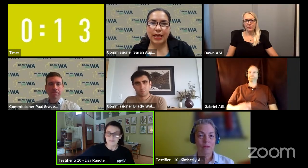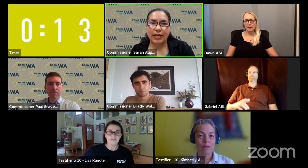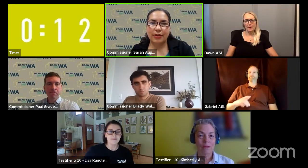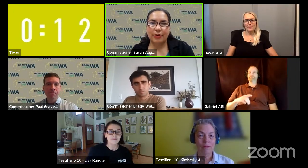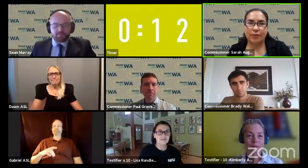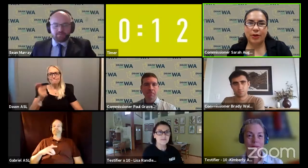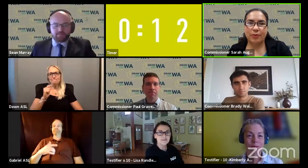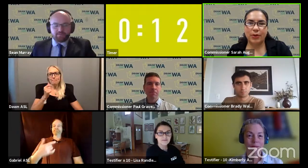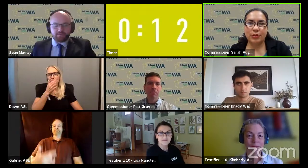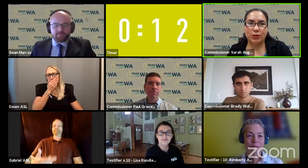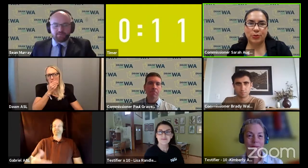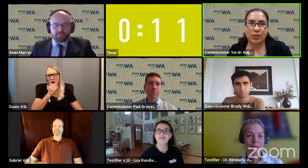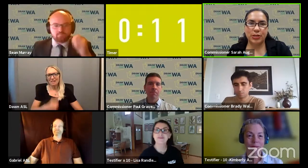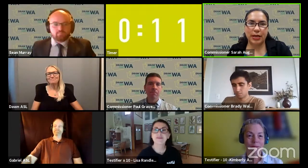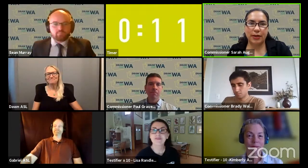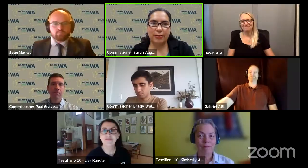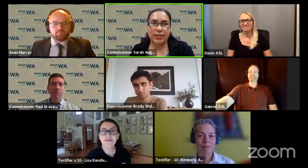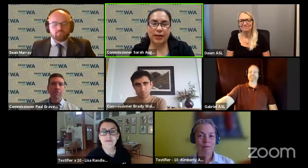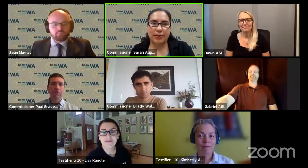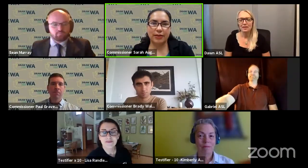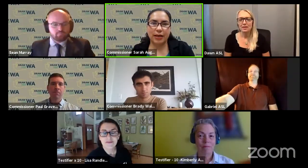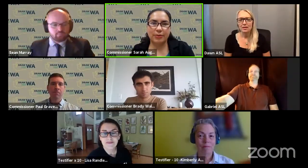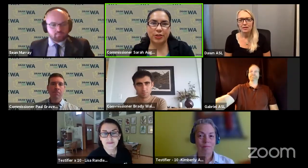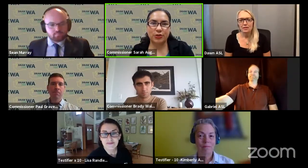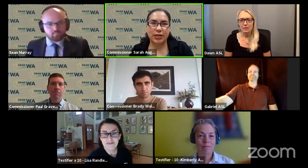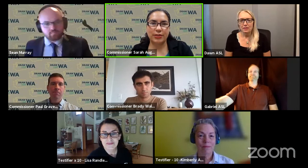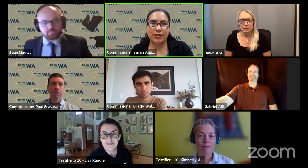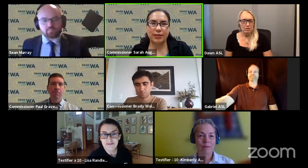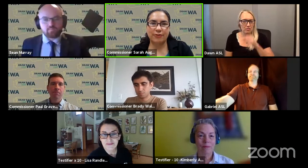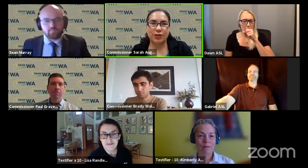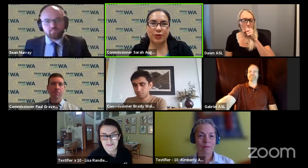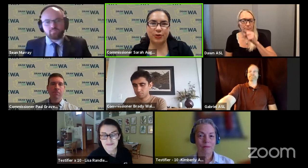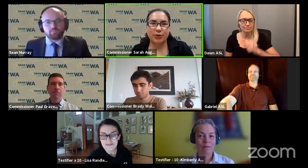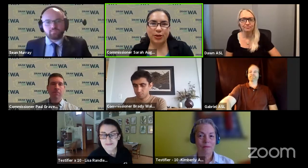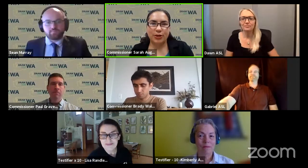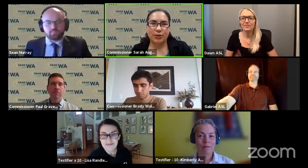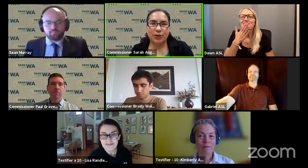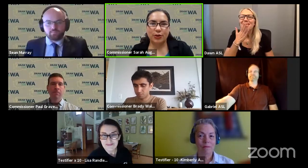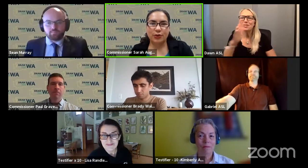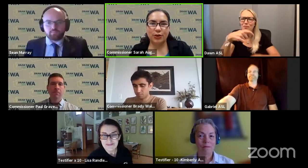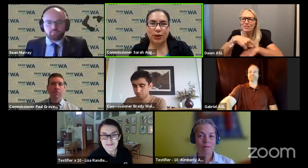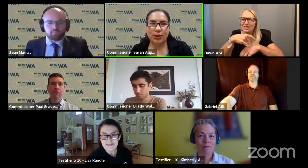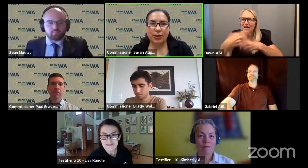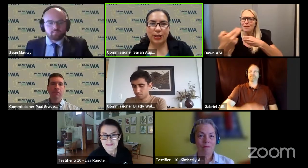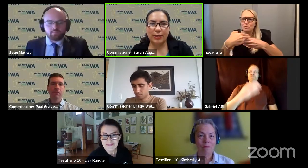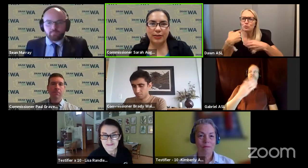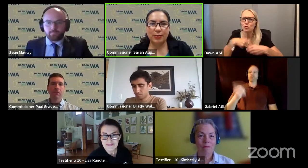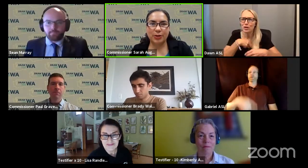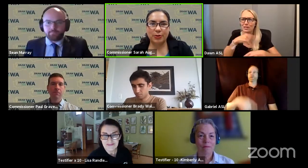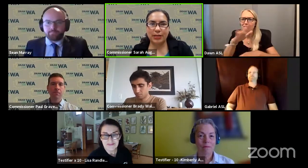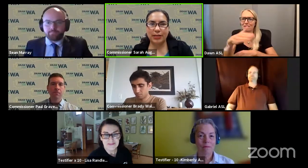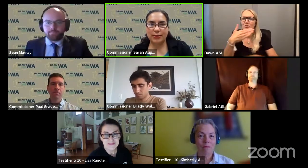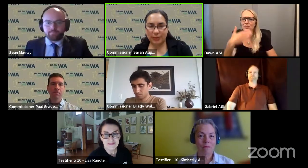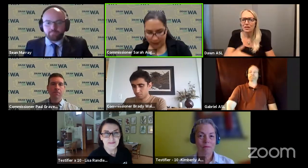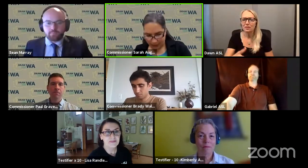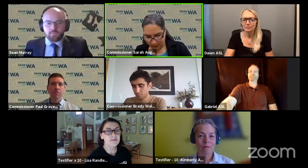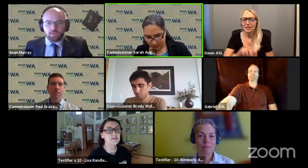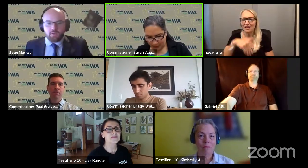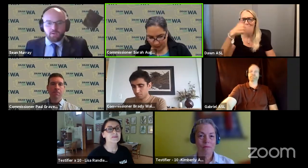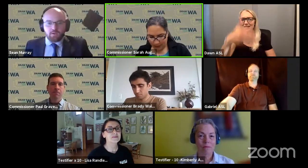Thank you very much. We sure appreciate your taking the time to join us this afternoon. John, if you'd call the next speaker,